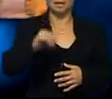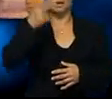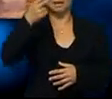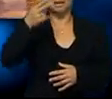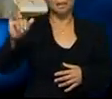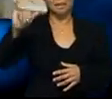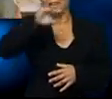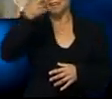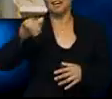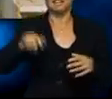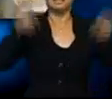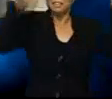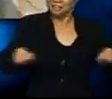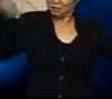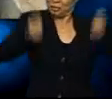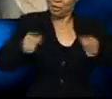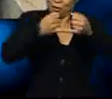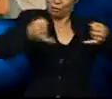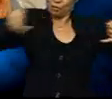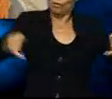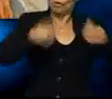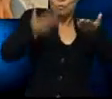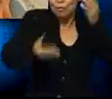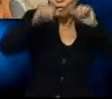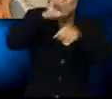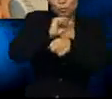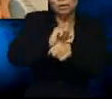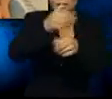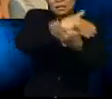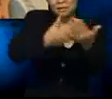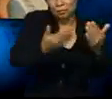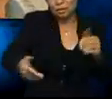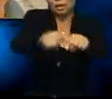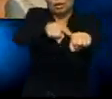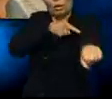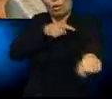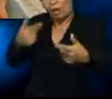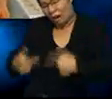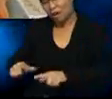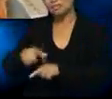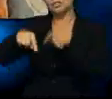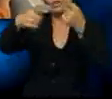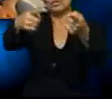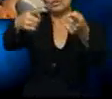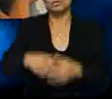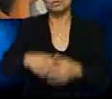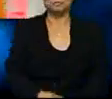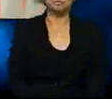Hey, I know what about our skipping rope. That might work. Yeah, we need something long. This is long. Come on, let's go.